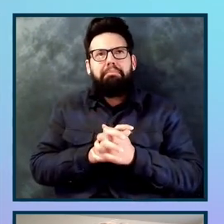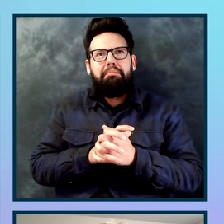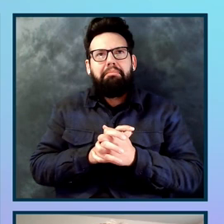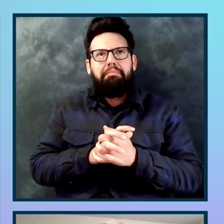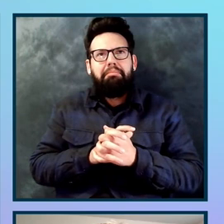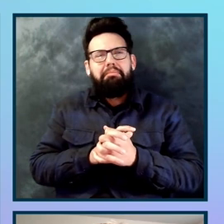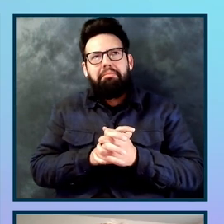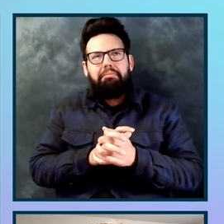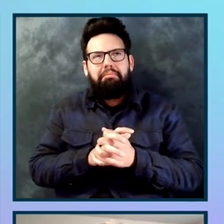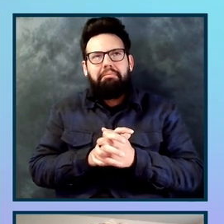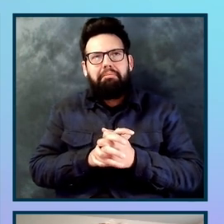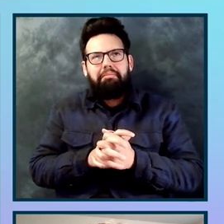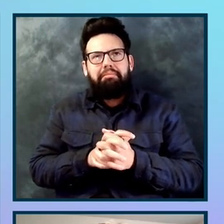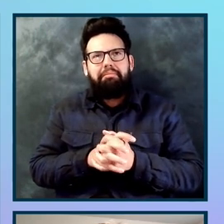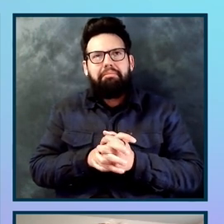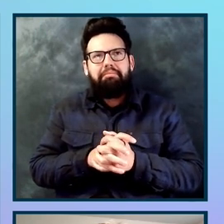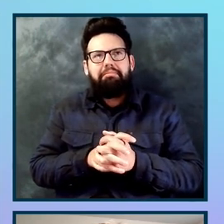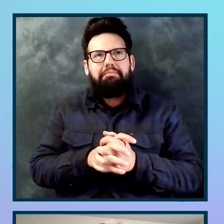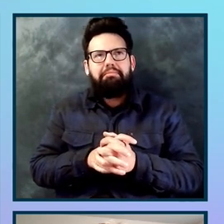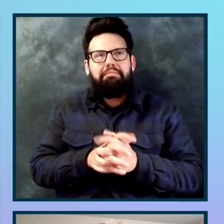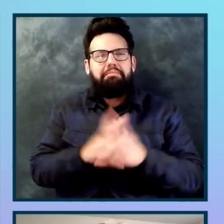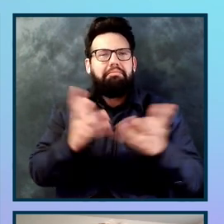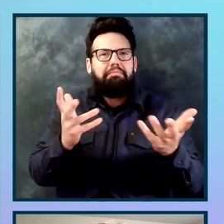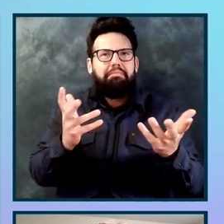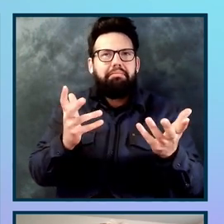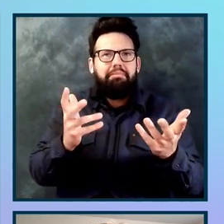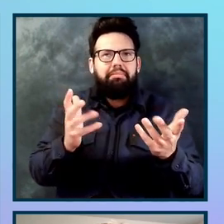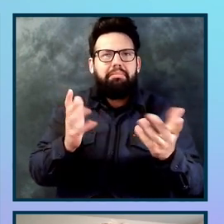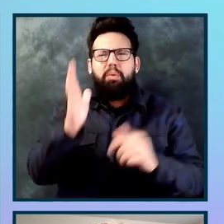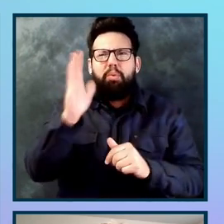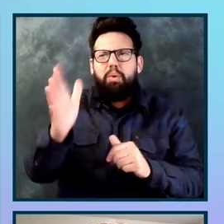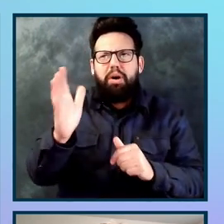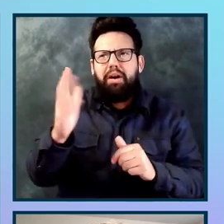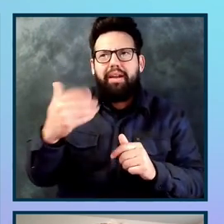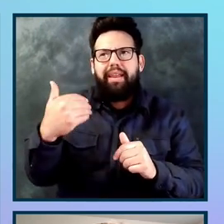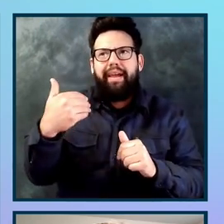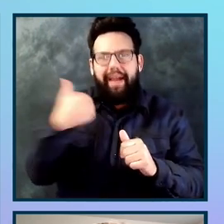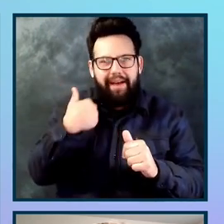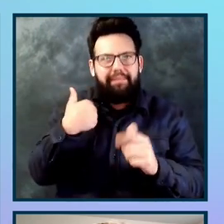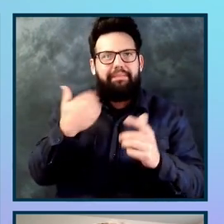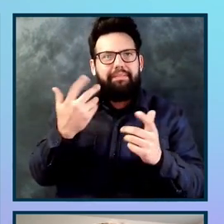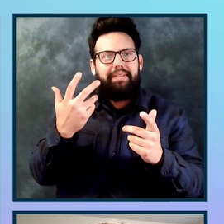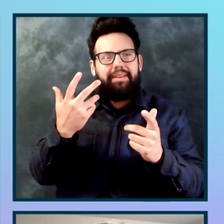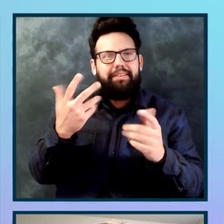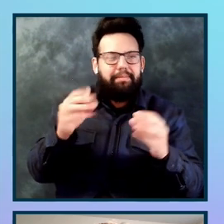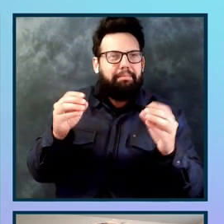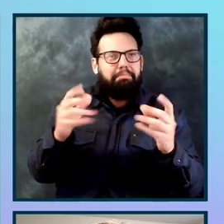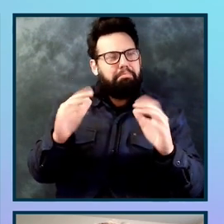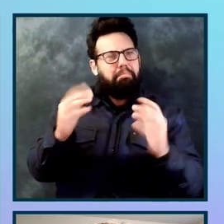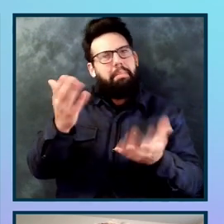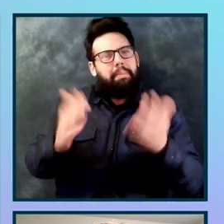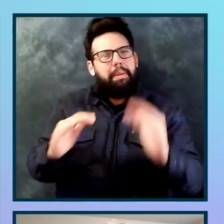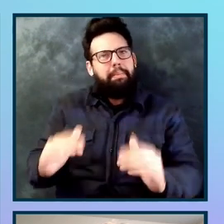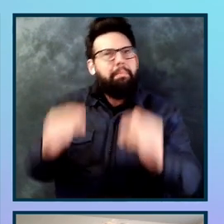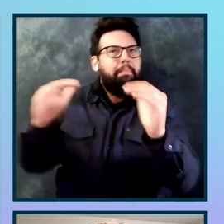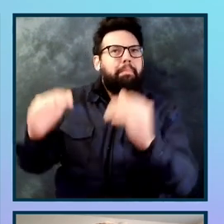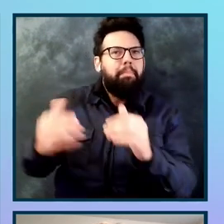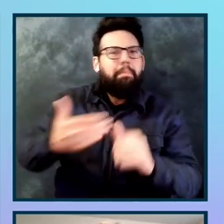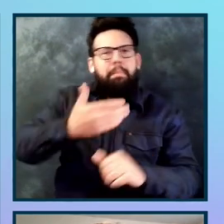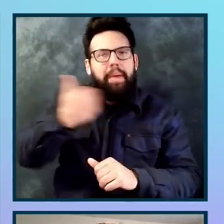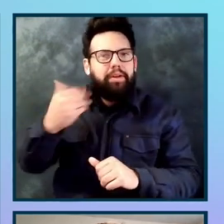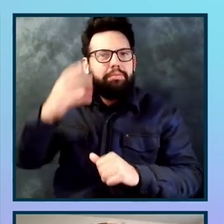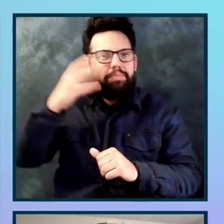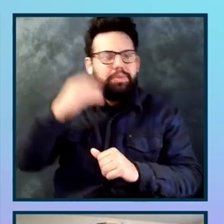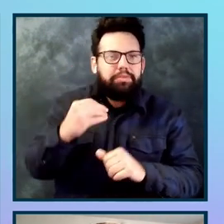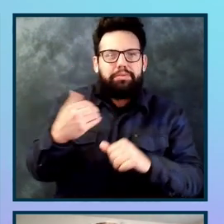clunky and slow as it would be to have a accessibility partner that uses, you know, humans to have to partner with you and work with your